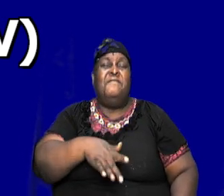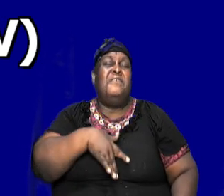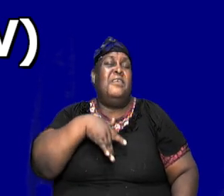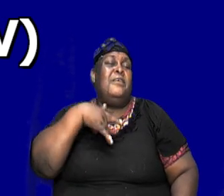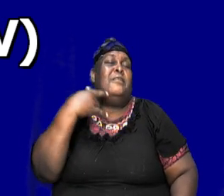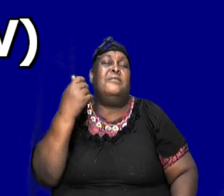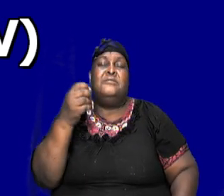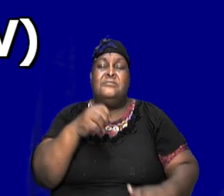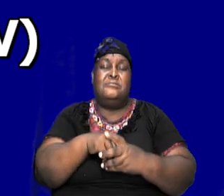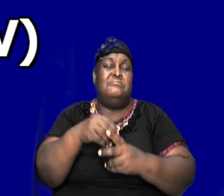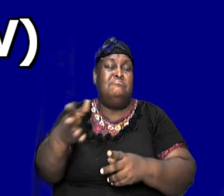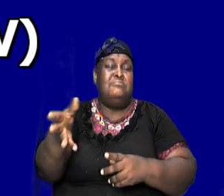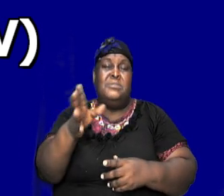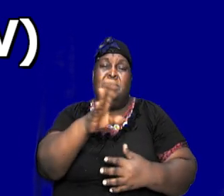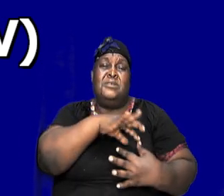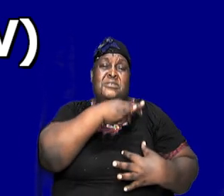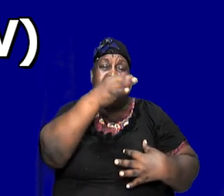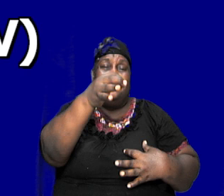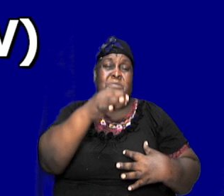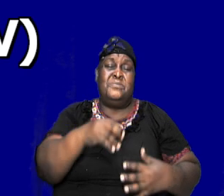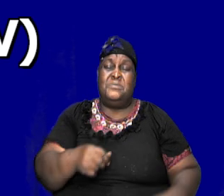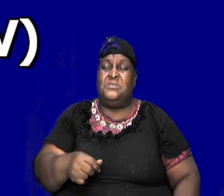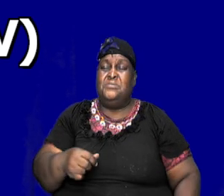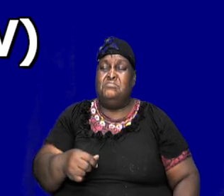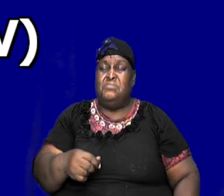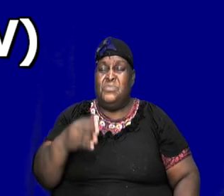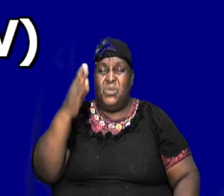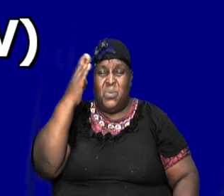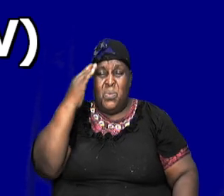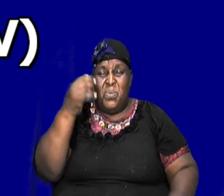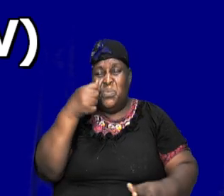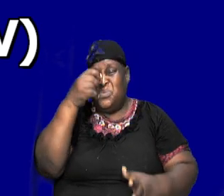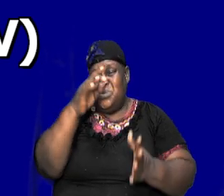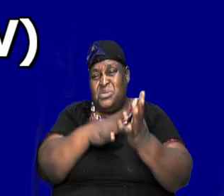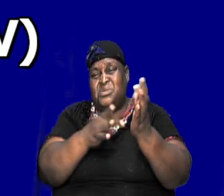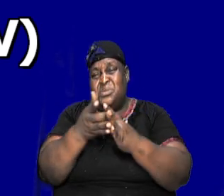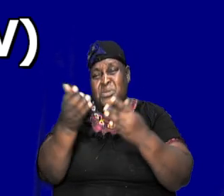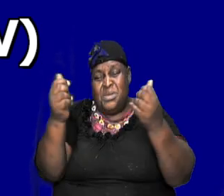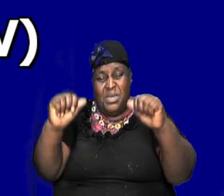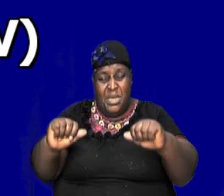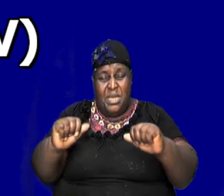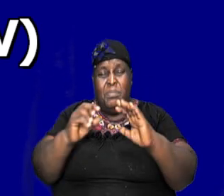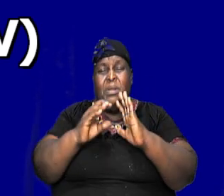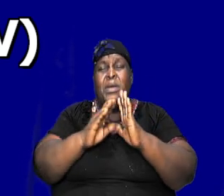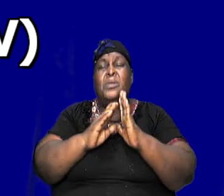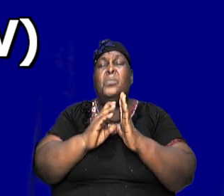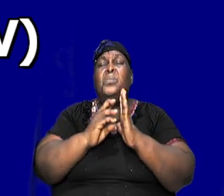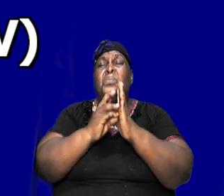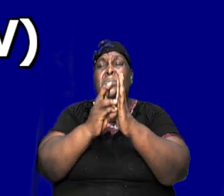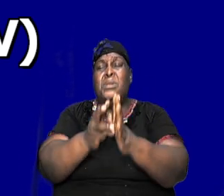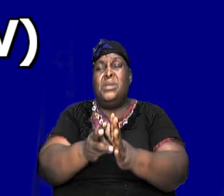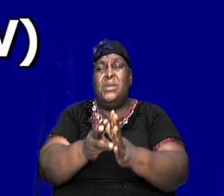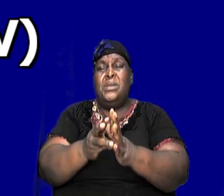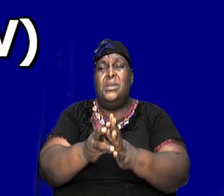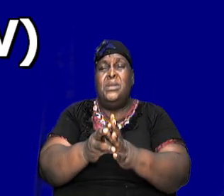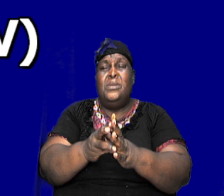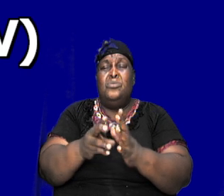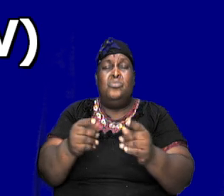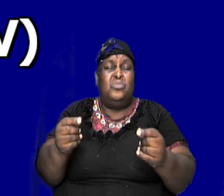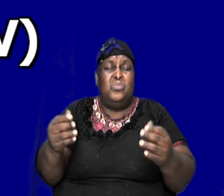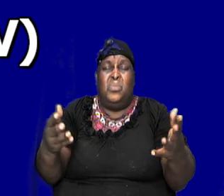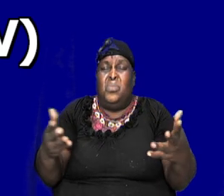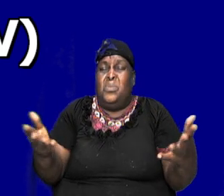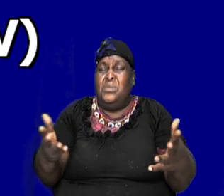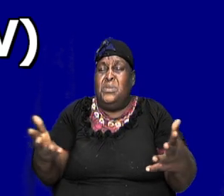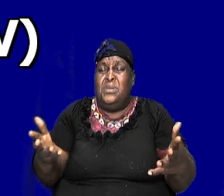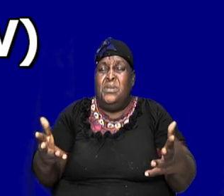spirit. They knew he was able. They knew he was willing. And so they were willing to do whatever